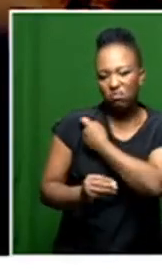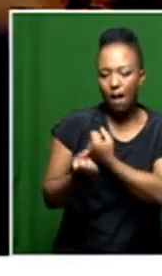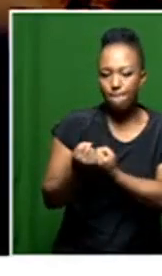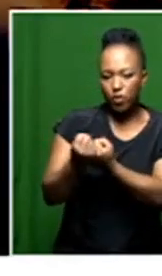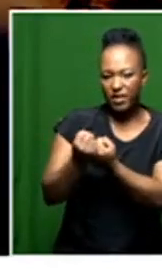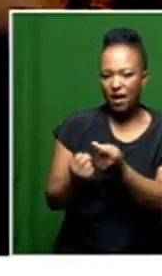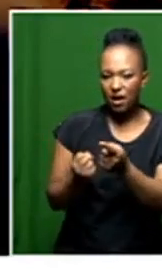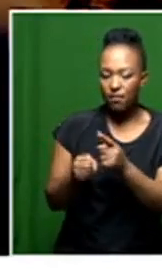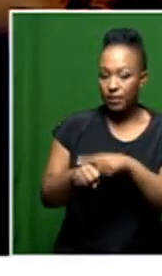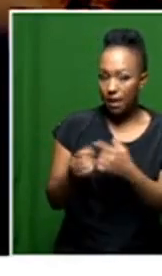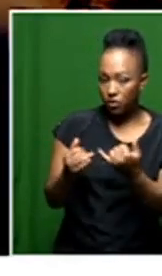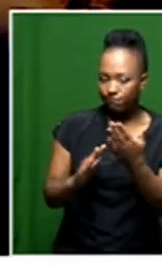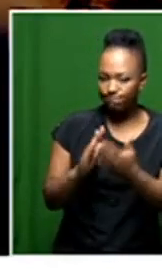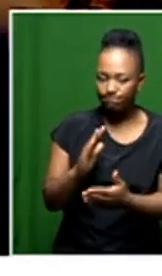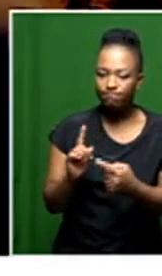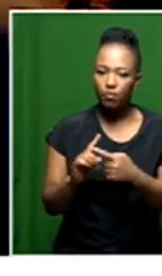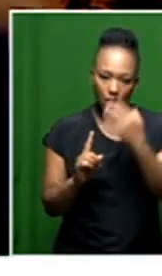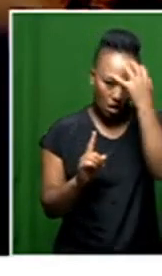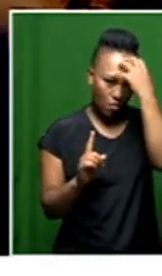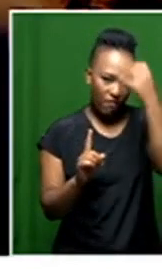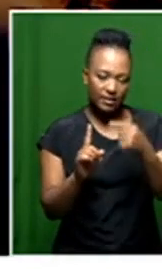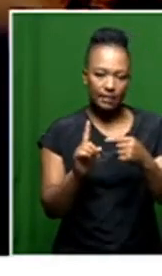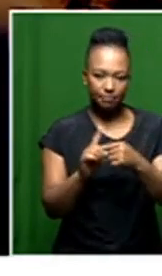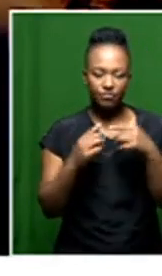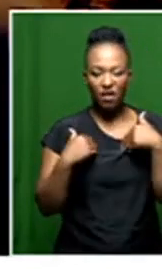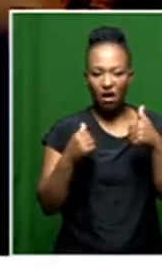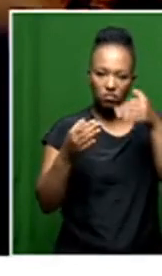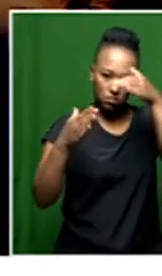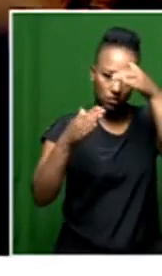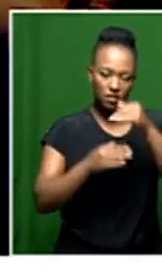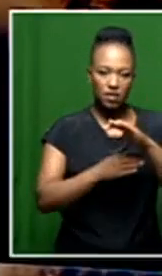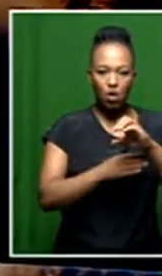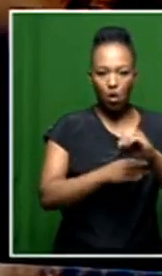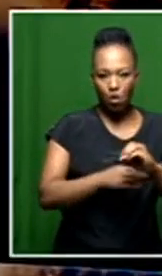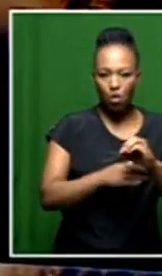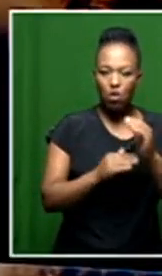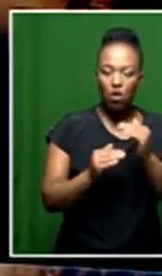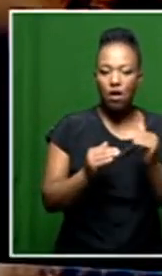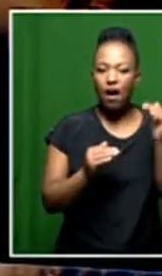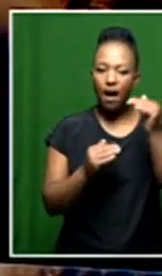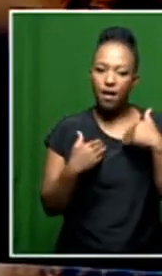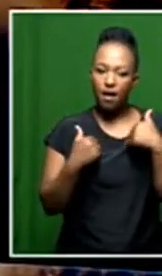our time for today. Professor Ramneek Ahluwalia, health expert and CEO of Higher Health. Always a pleasure speaking to you.